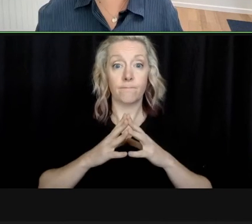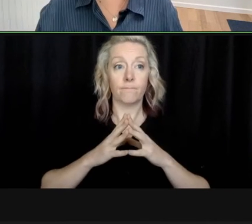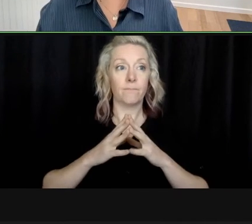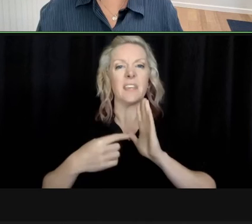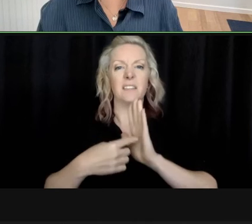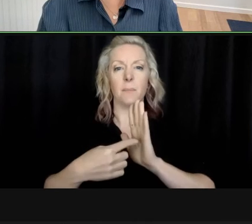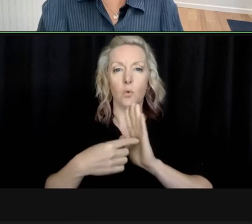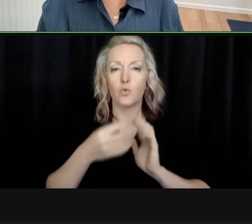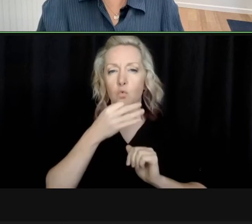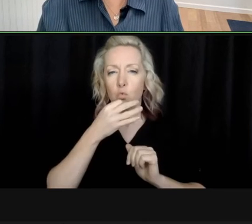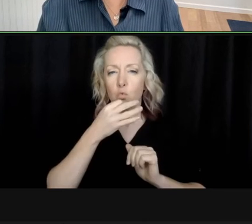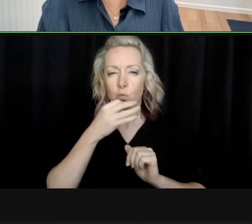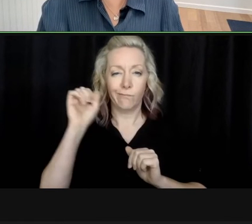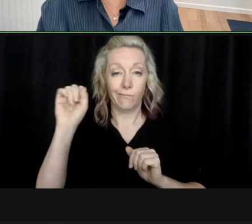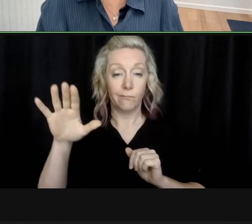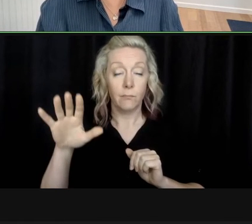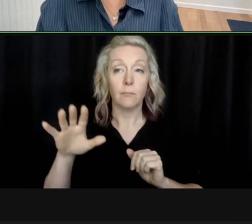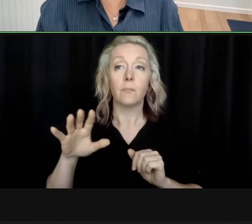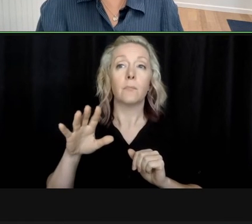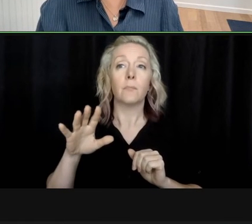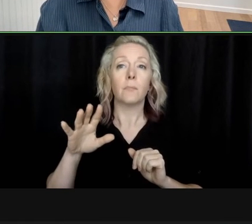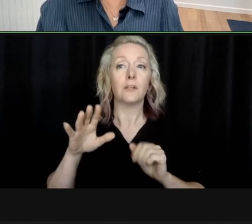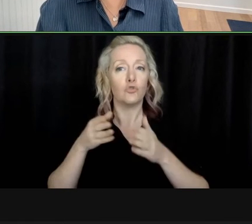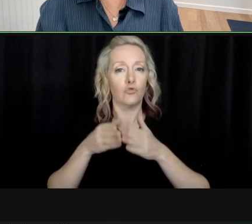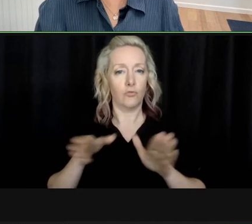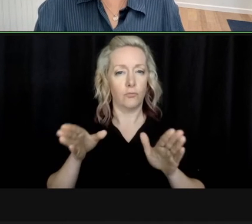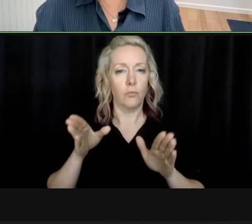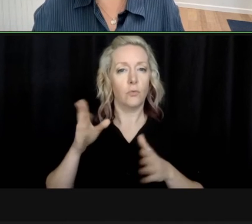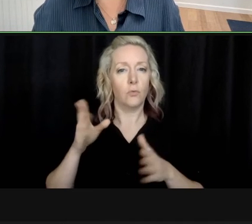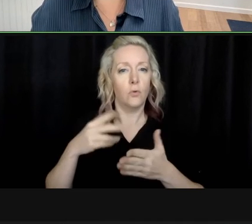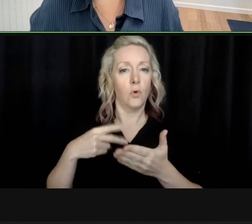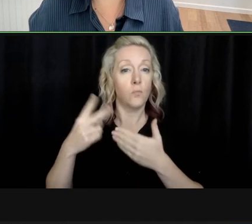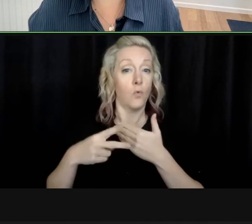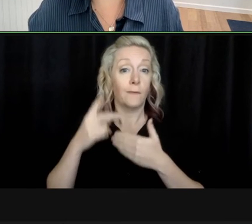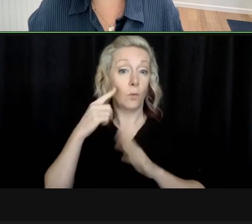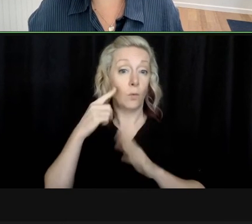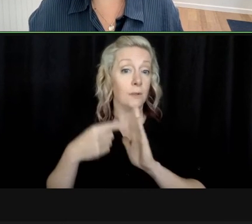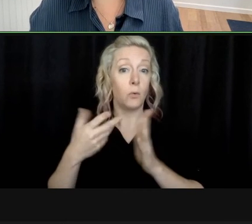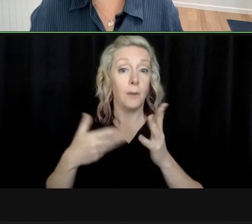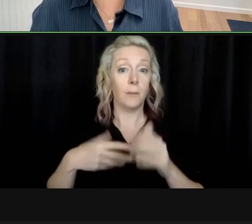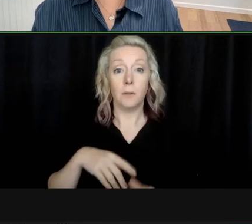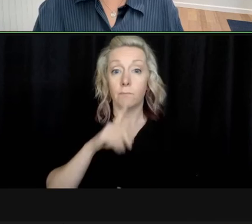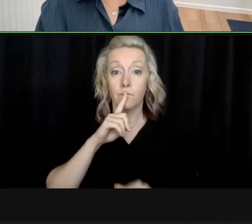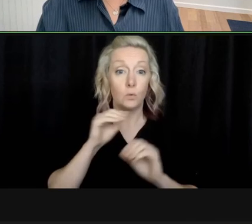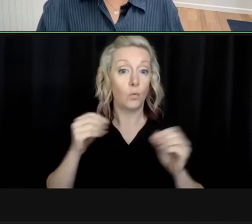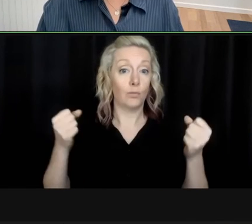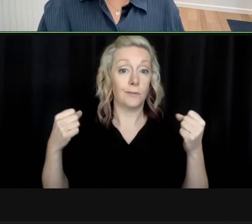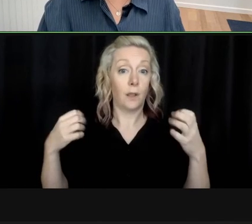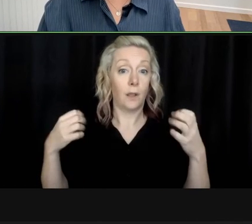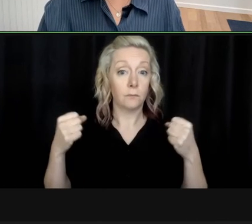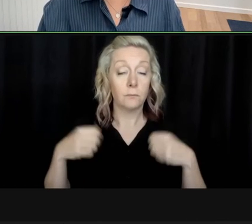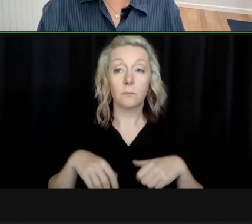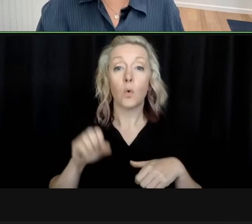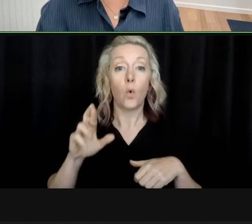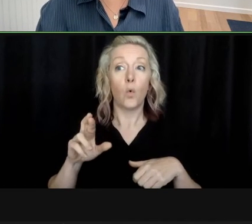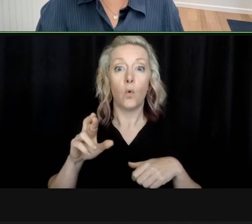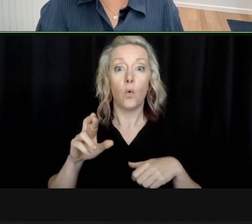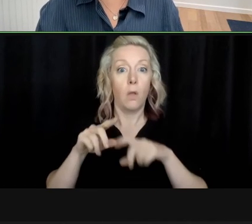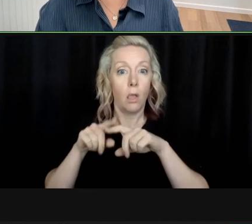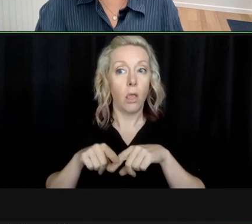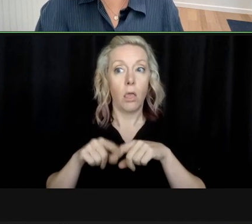great example in a second, but they may not include using sign language, or they may be highly reliant on